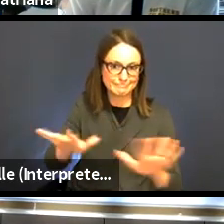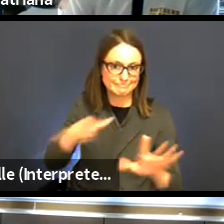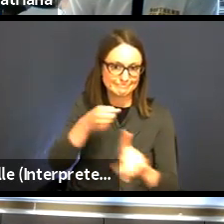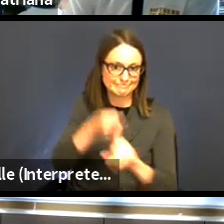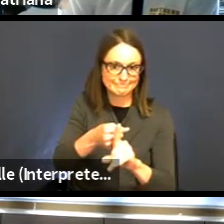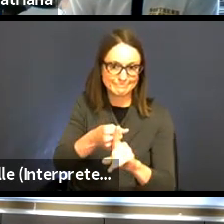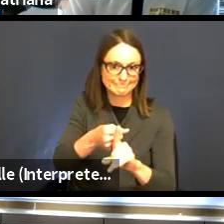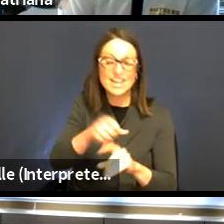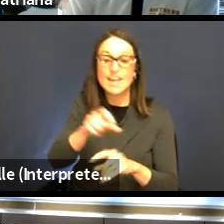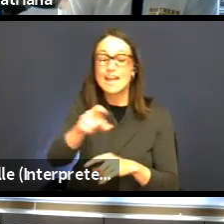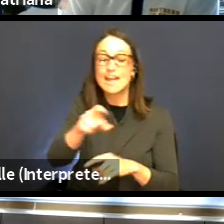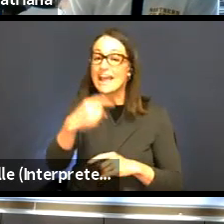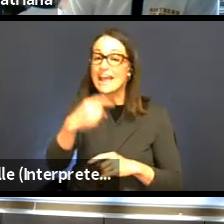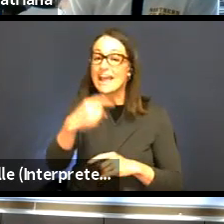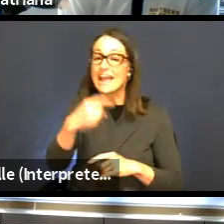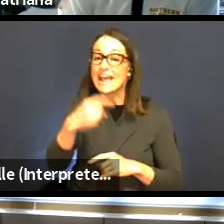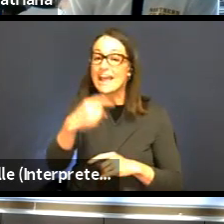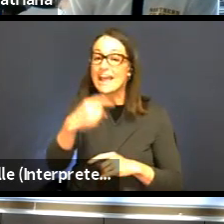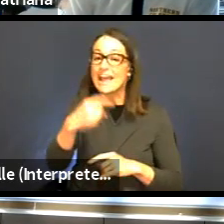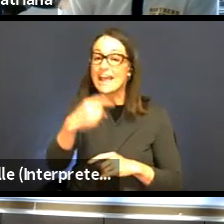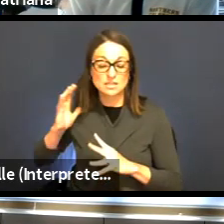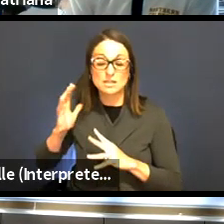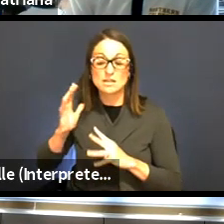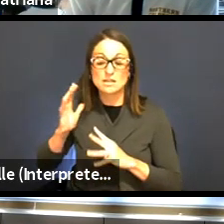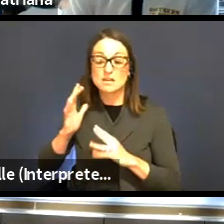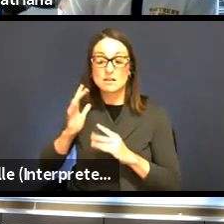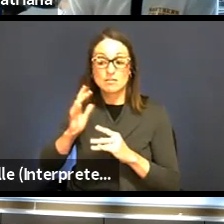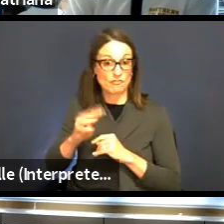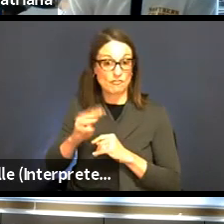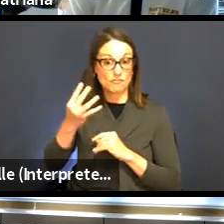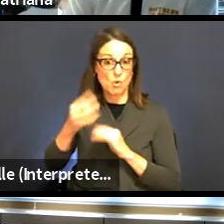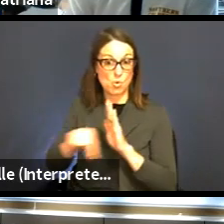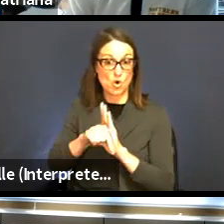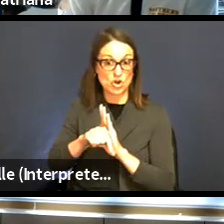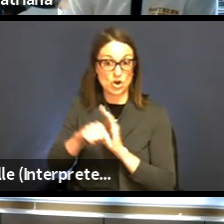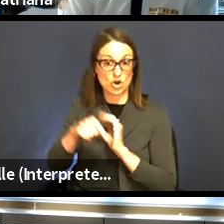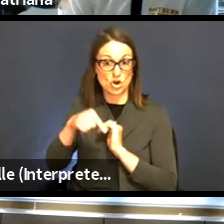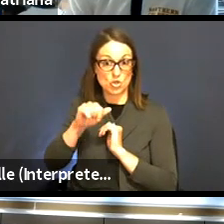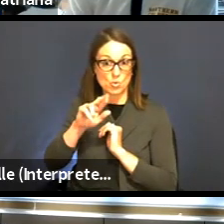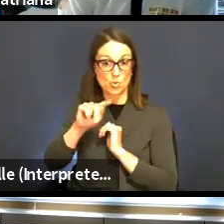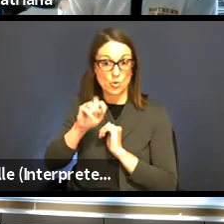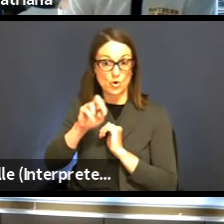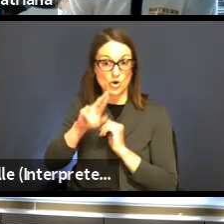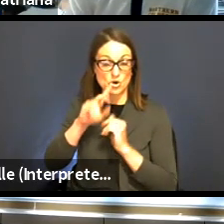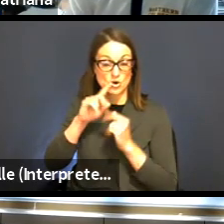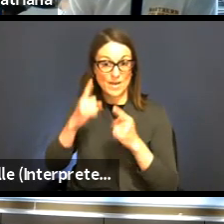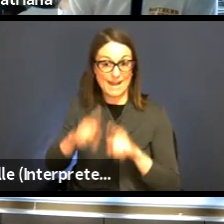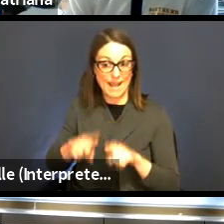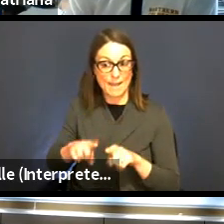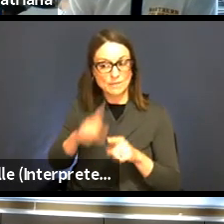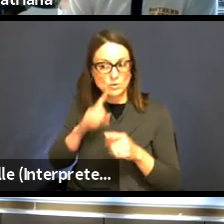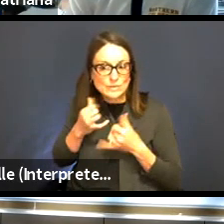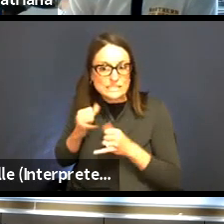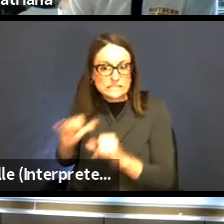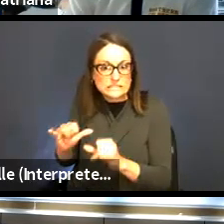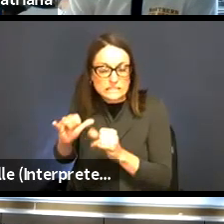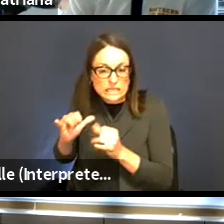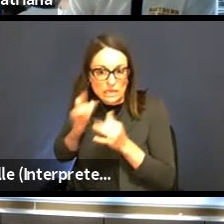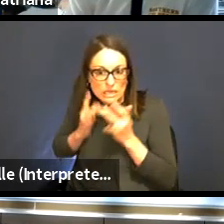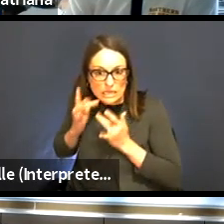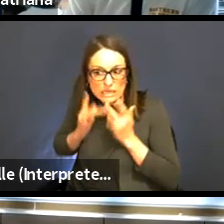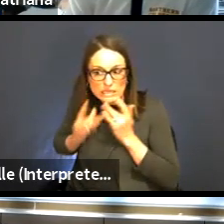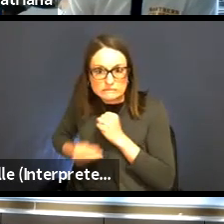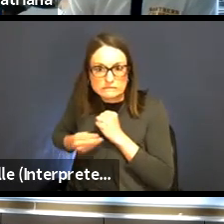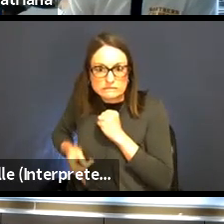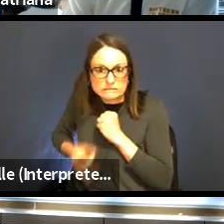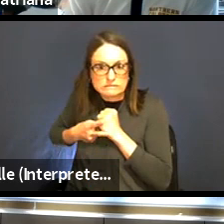even the fourth quarter and what happened to us, we're still able to put a couple $1 million into our reserves, although we're going to burn through that